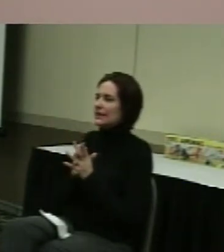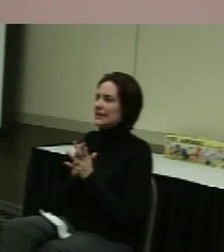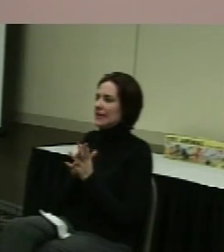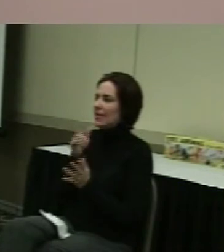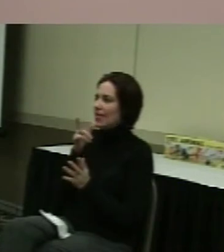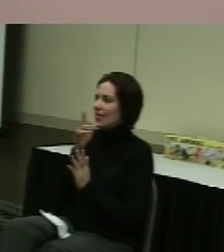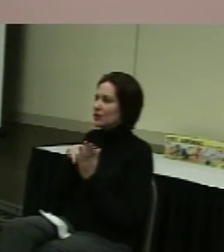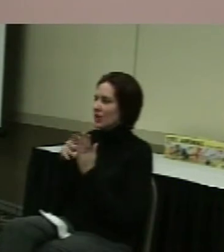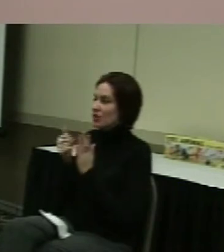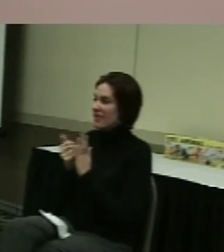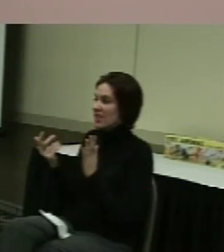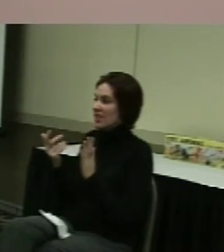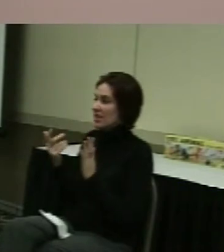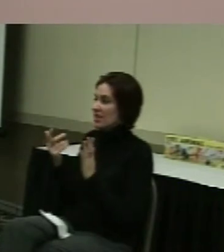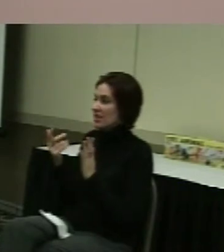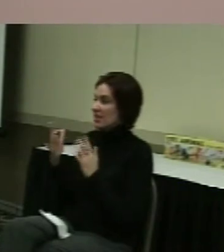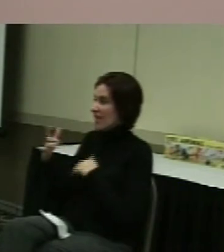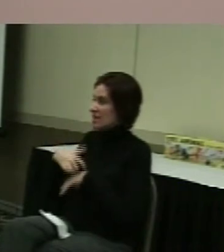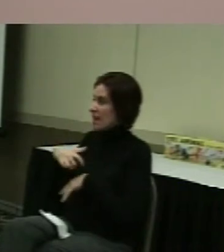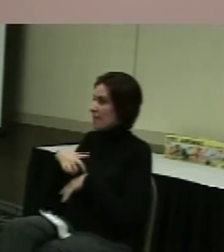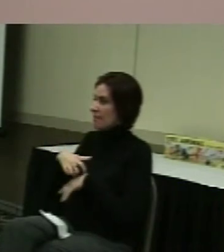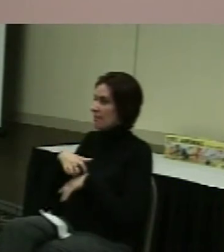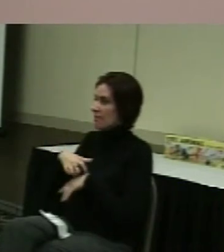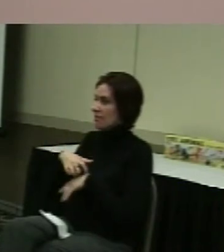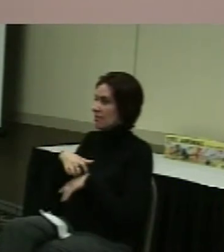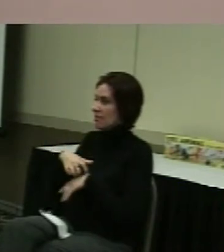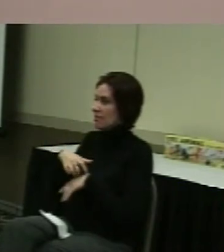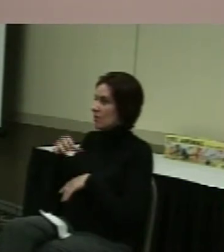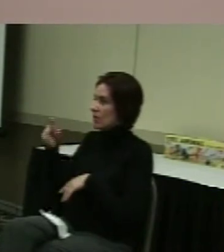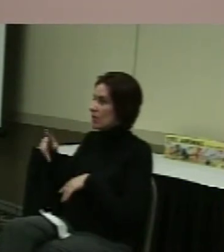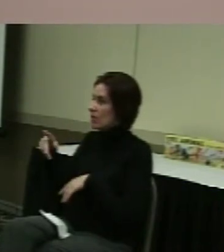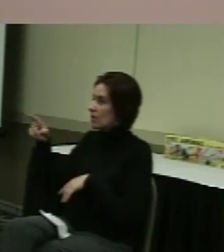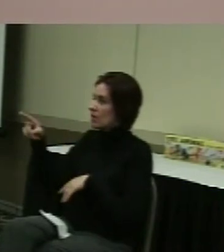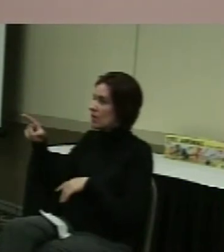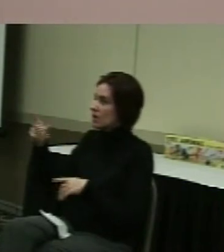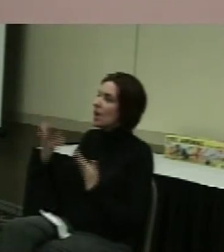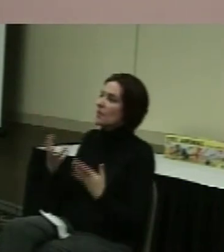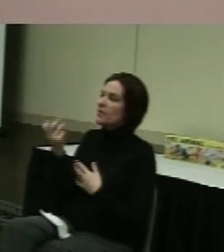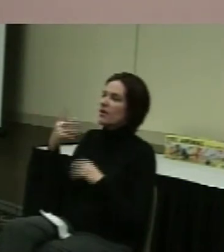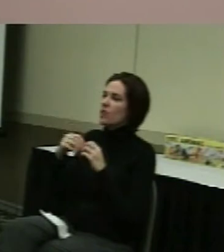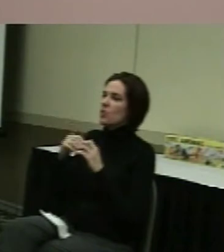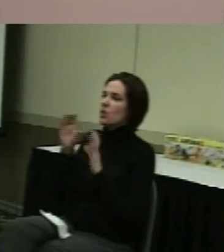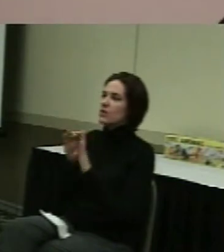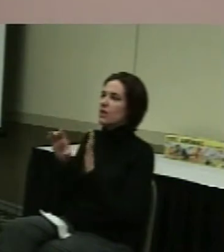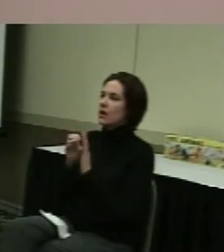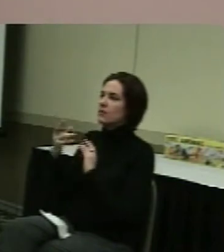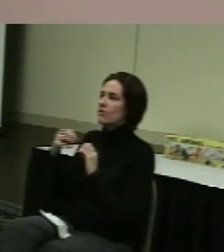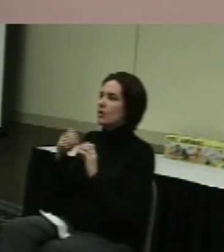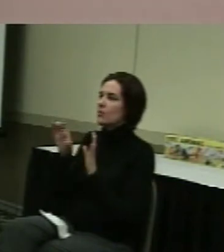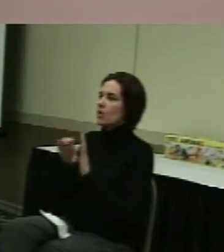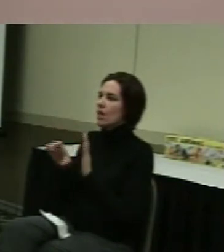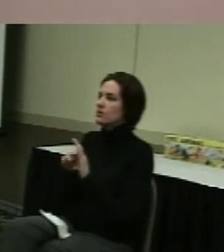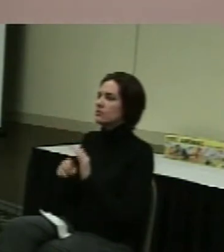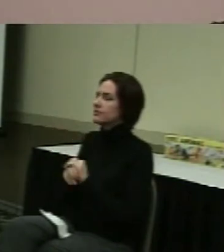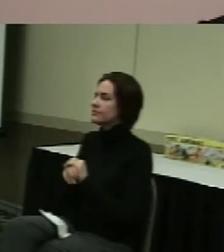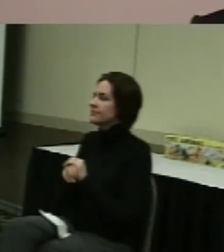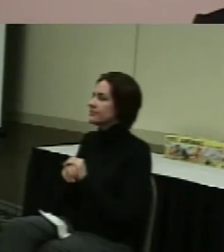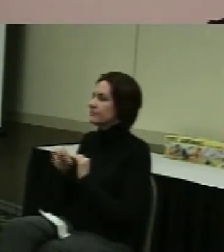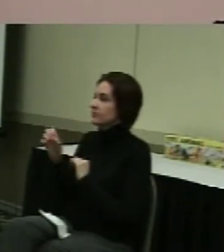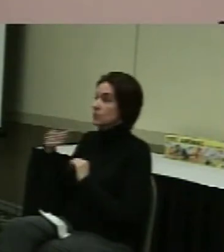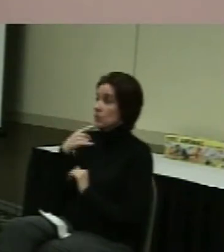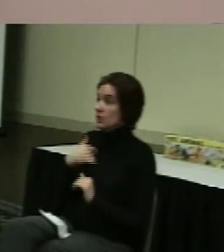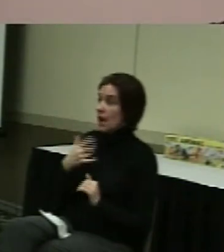schedule and everything. Is it that time? I wonder, are we all right? Why don't you do another couple slides? Yeah. Okay. Good. You tell